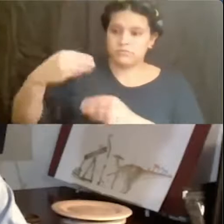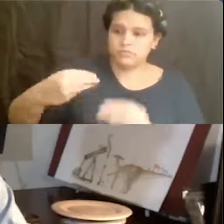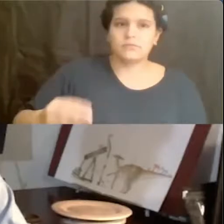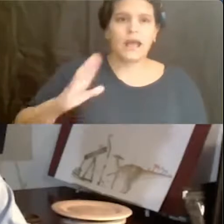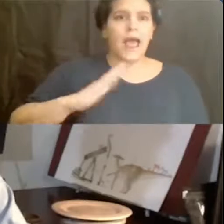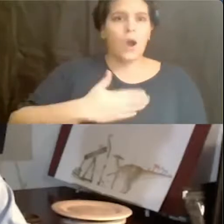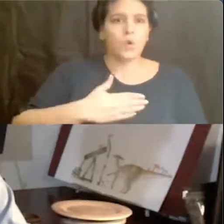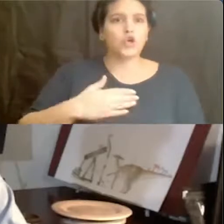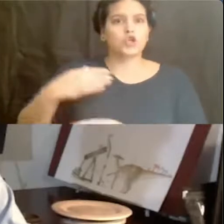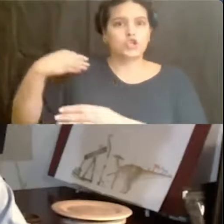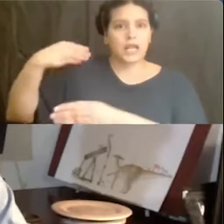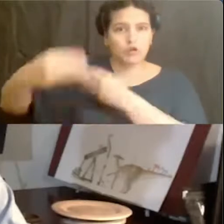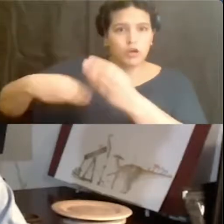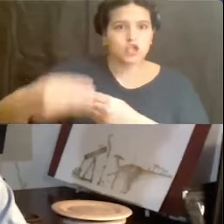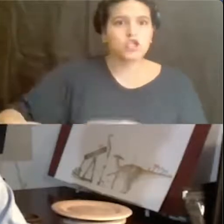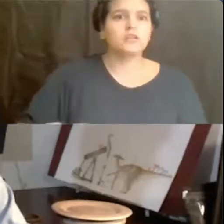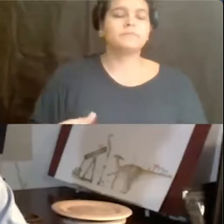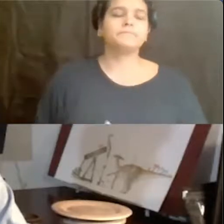But